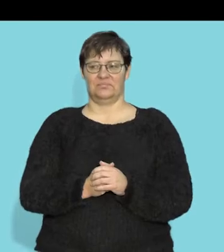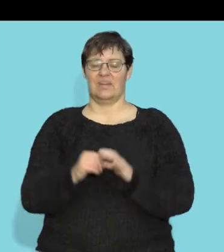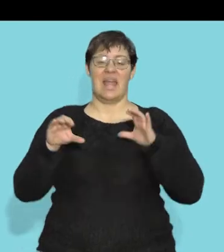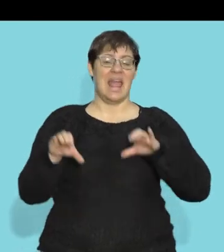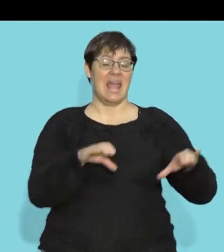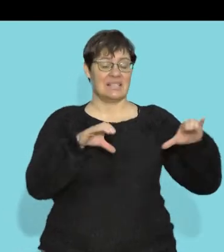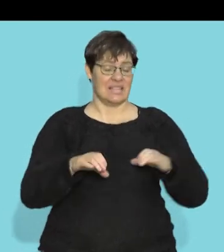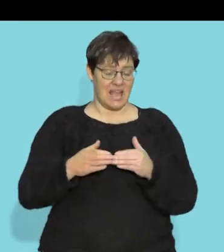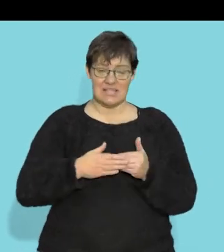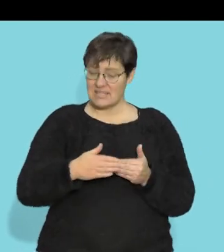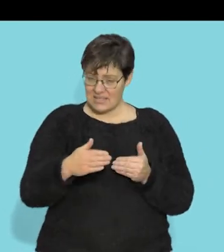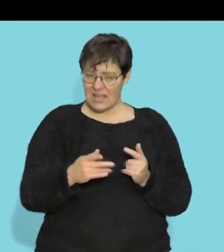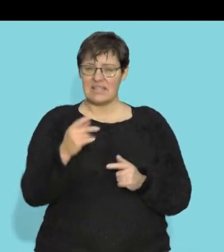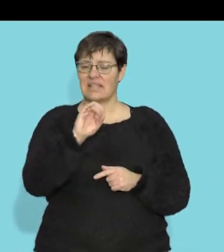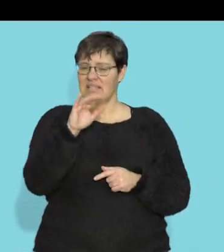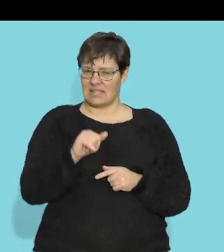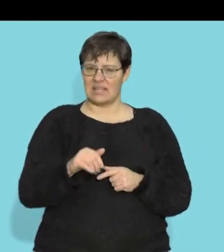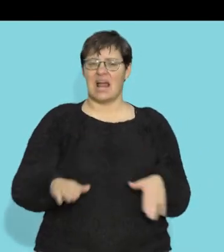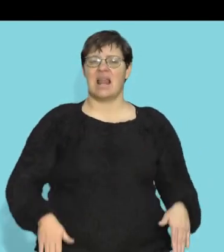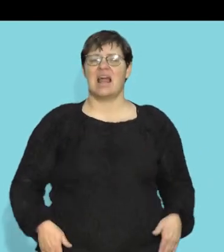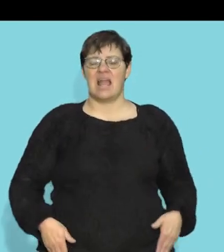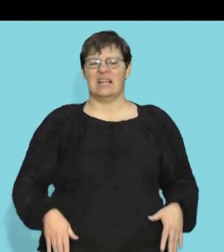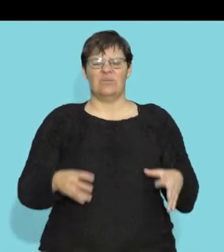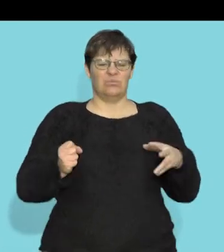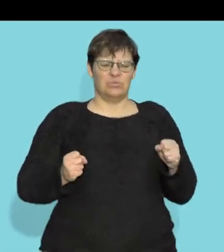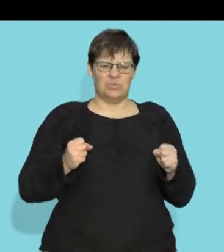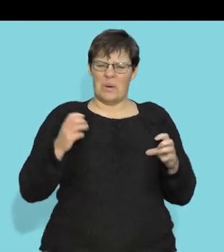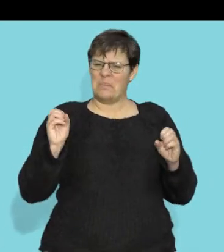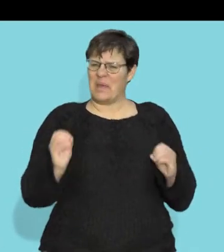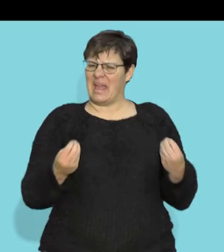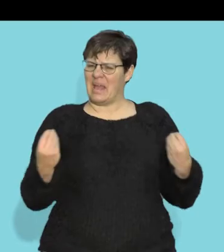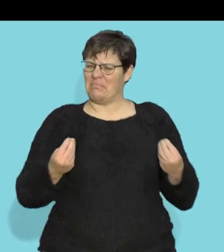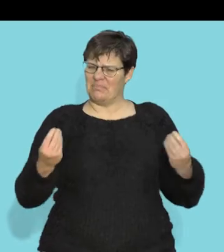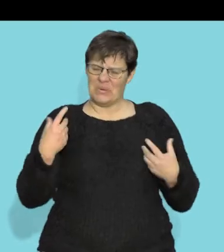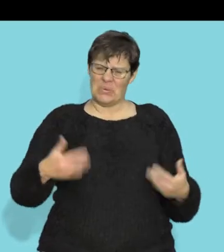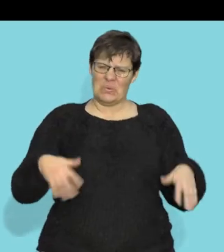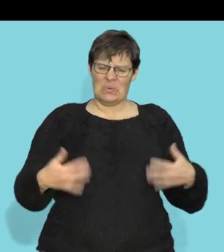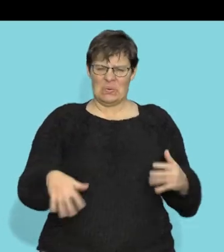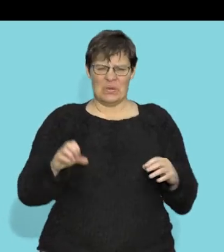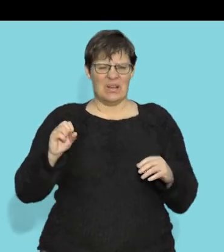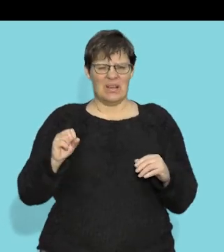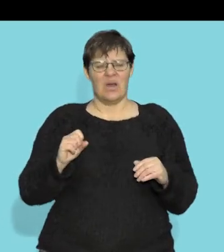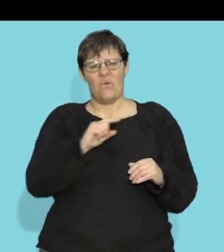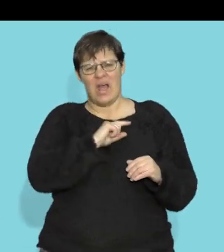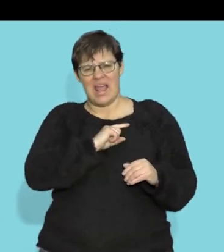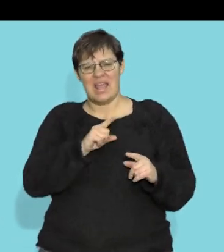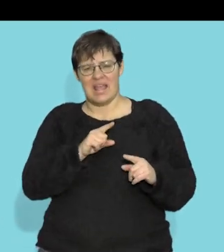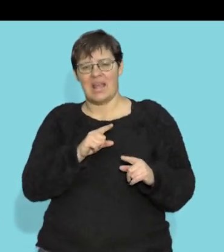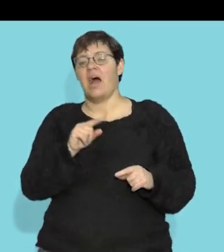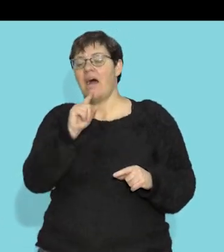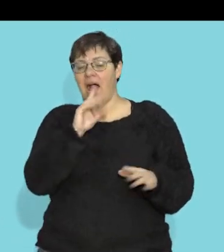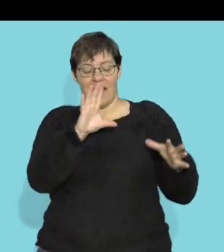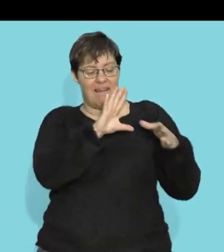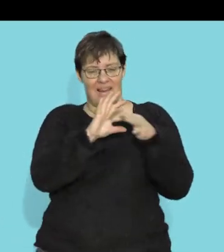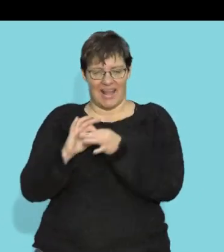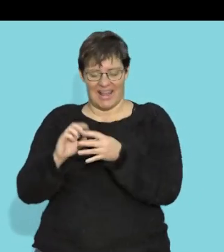of exercise, Stacey's legs began to ache. For the reason for this is because, now you see guys, we